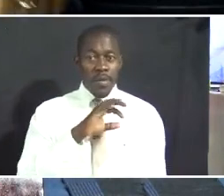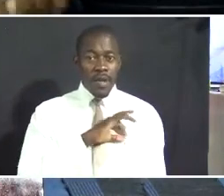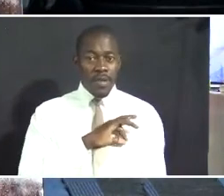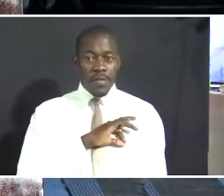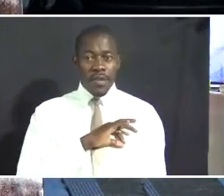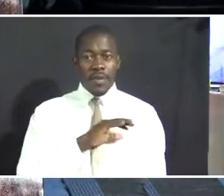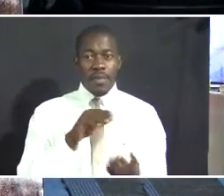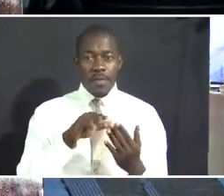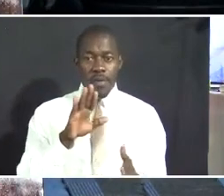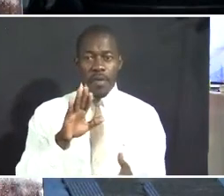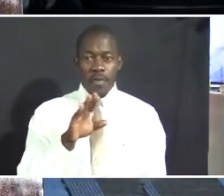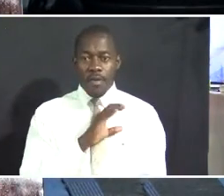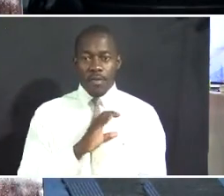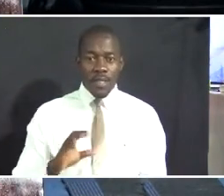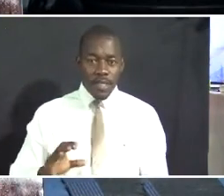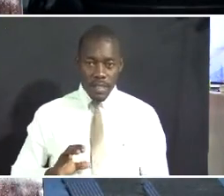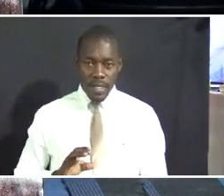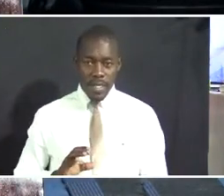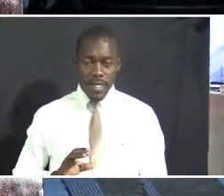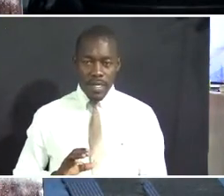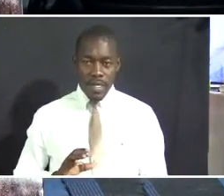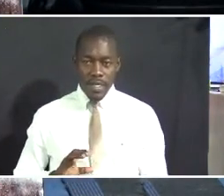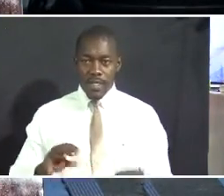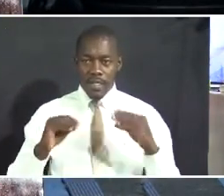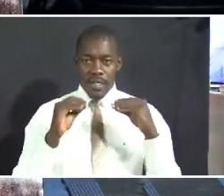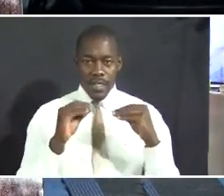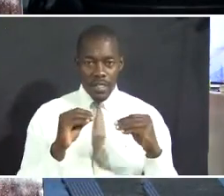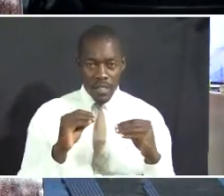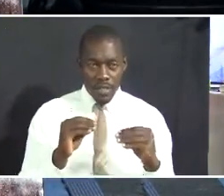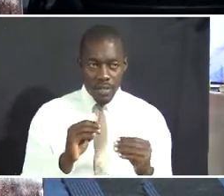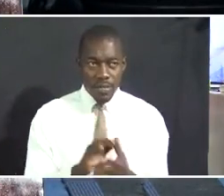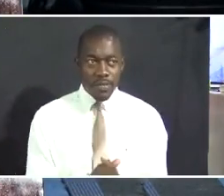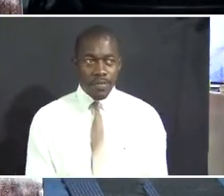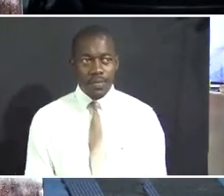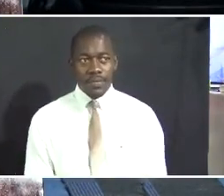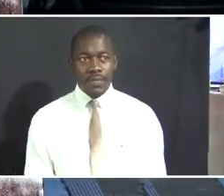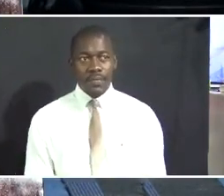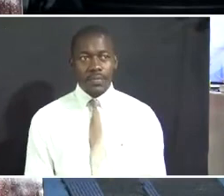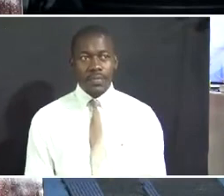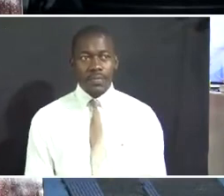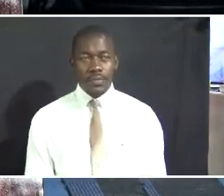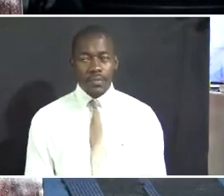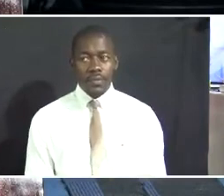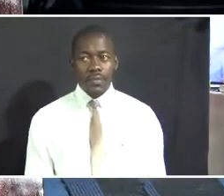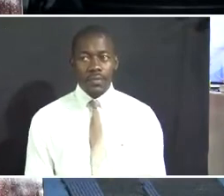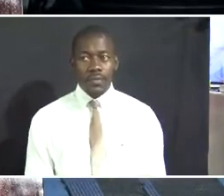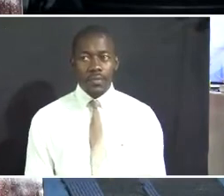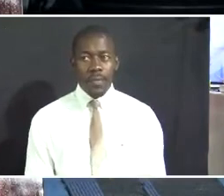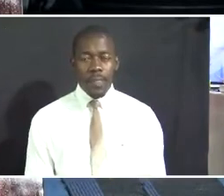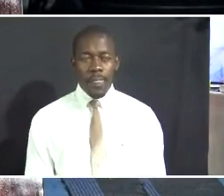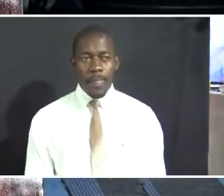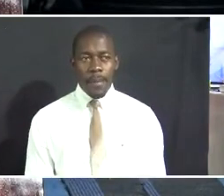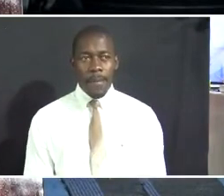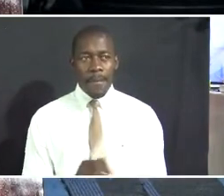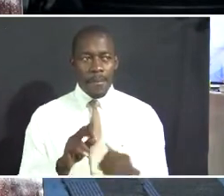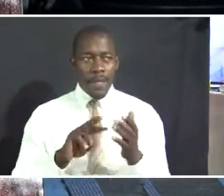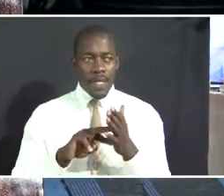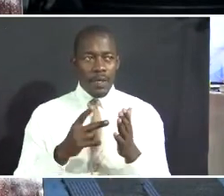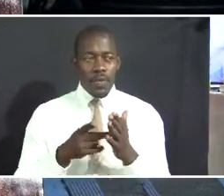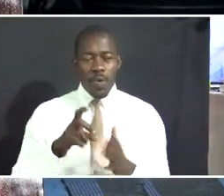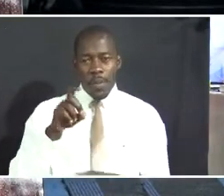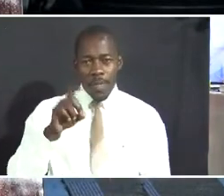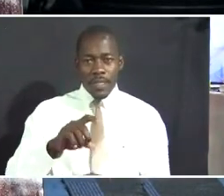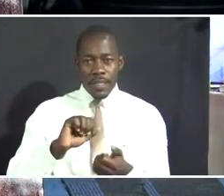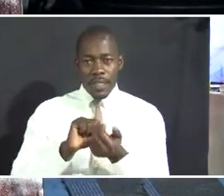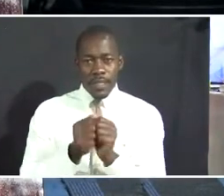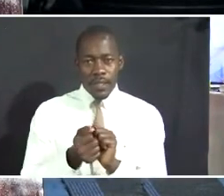But Riara is more expensive, much, much more than that. So that perception, I think it's something we need to look at.